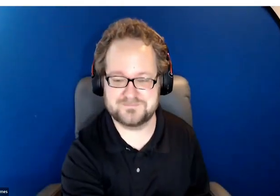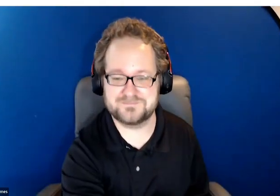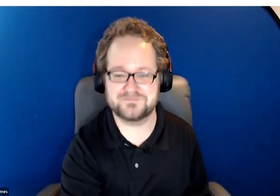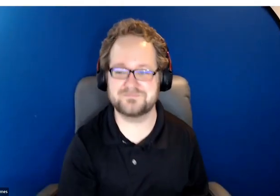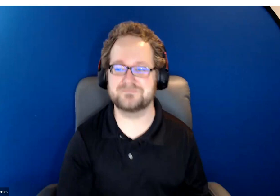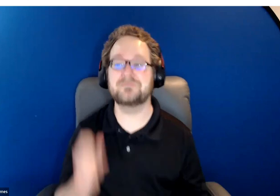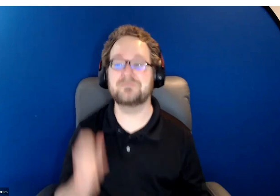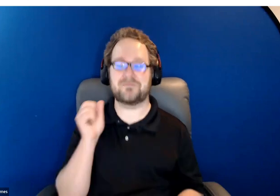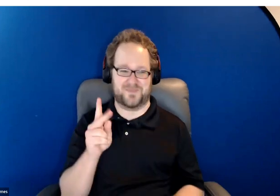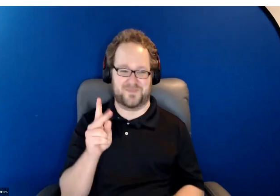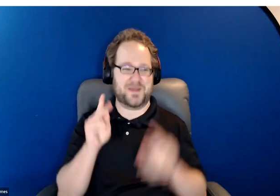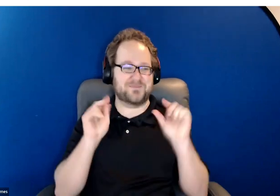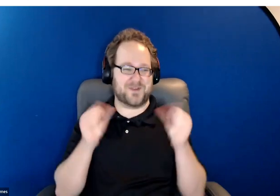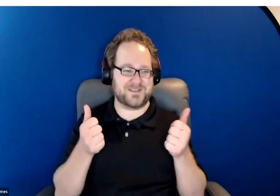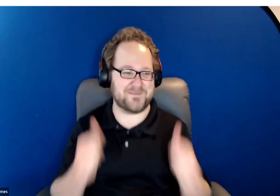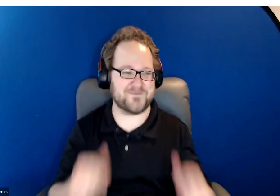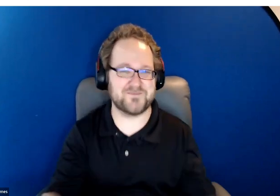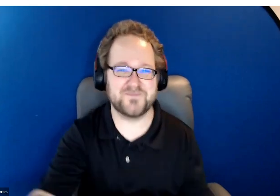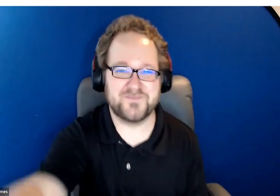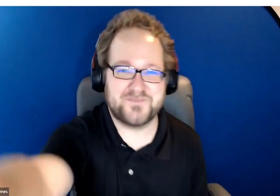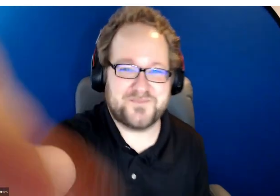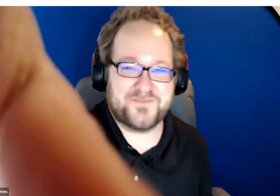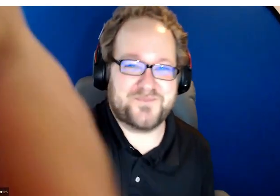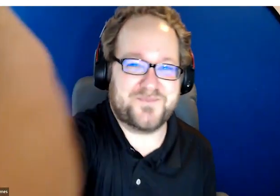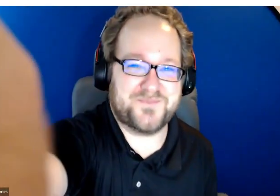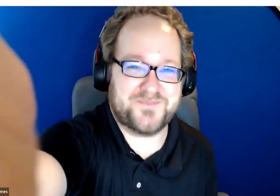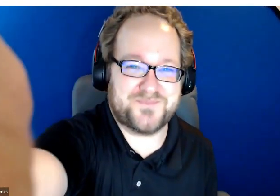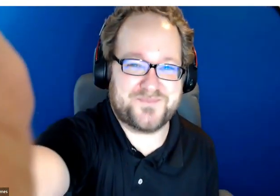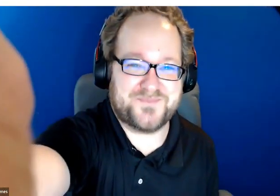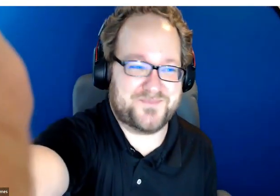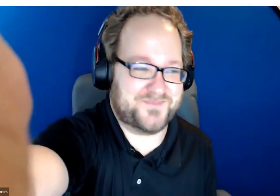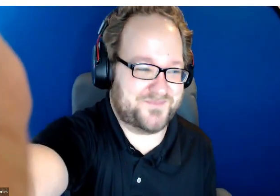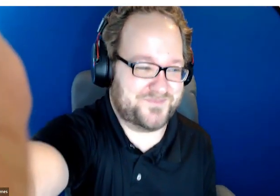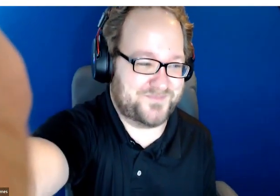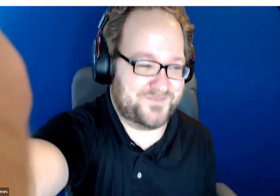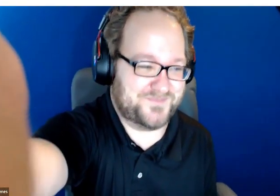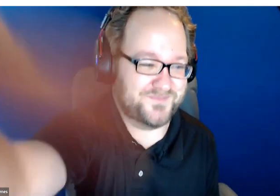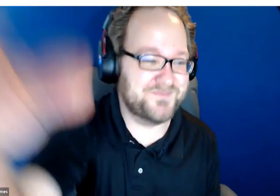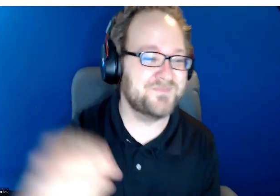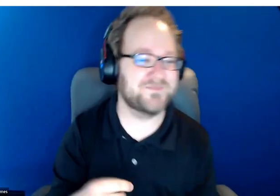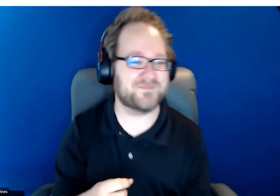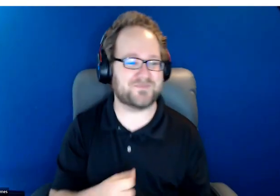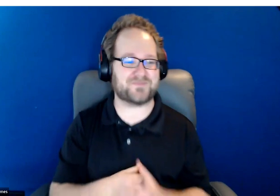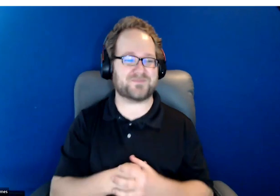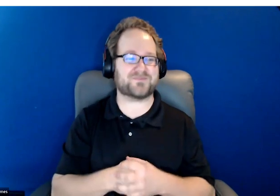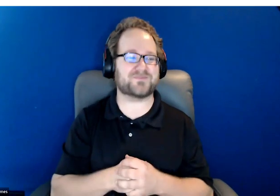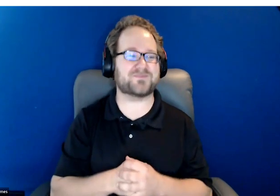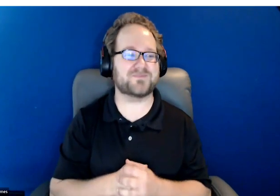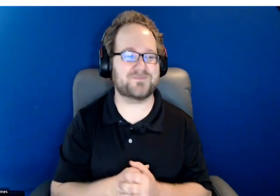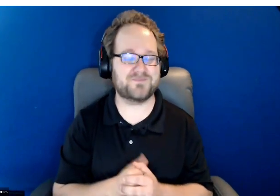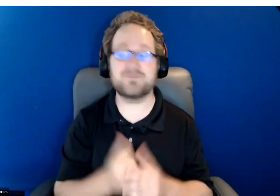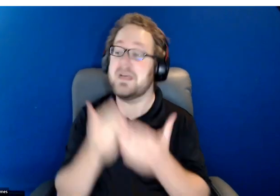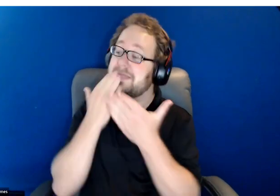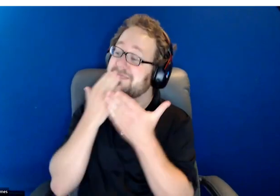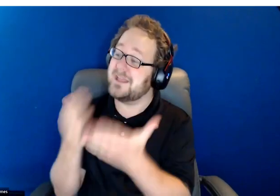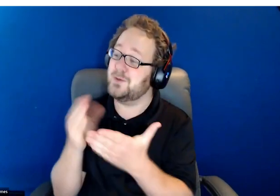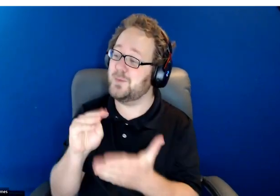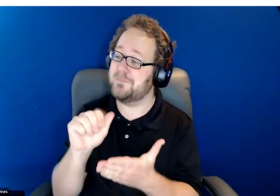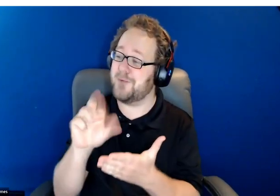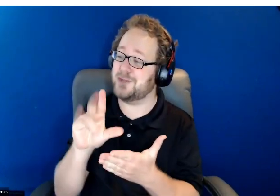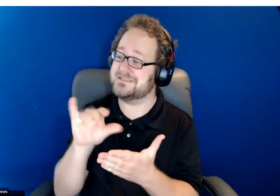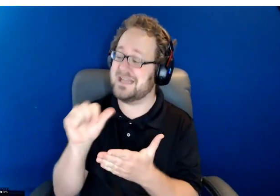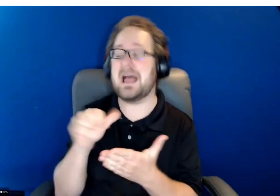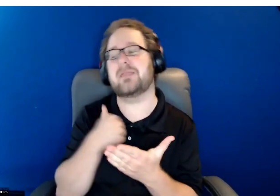We're all set. Okay, great. So back to you, Carrie, and you can unpin me. Thanks. Thank you, Mercy, and thank